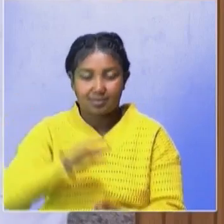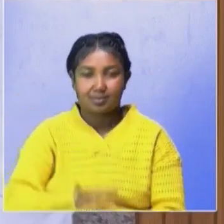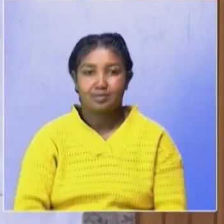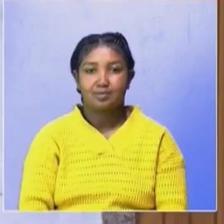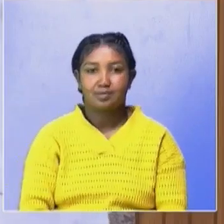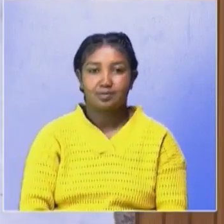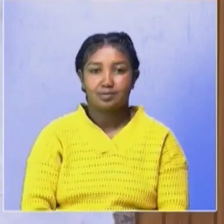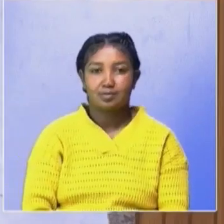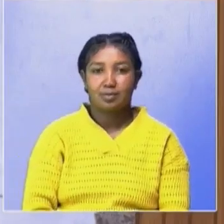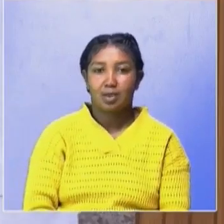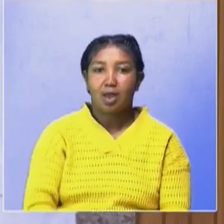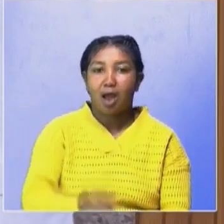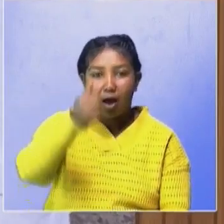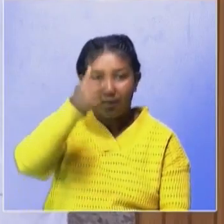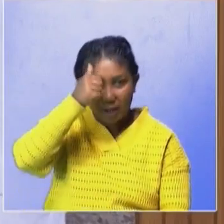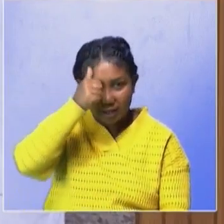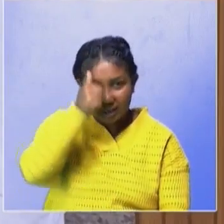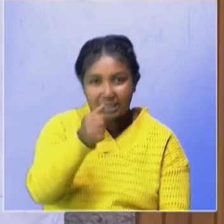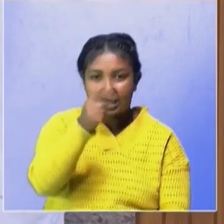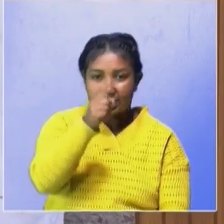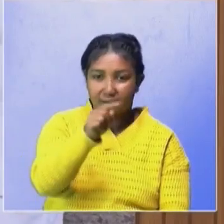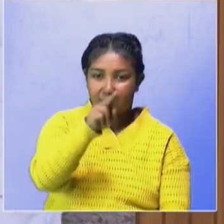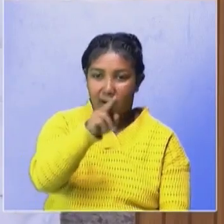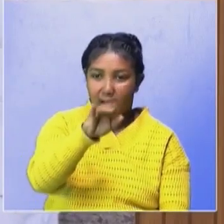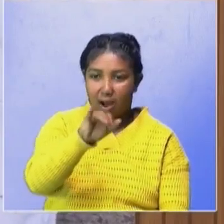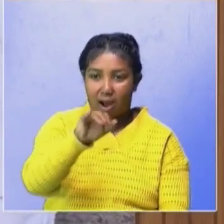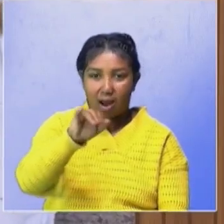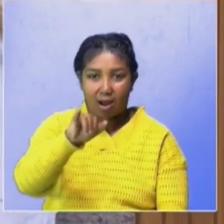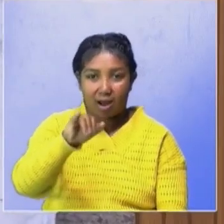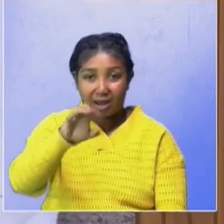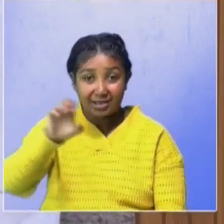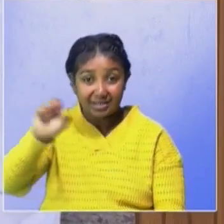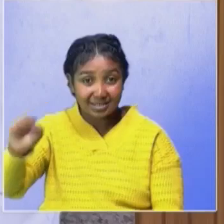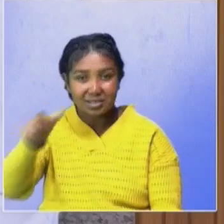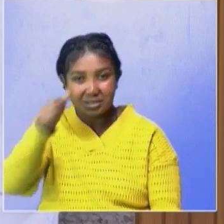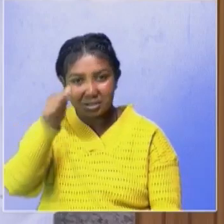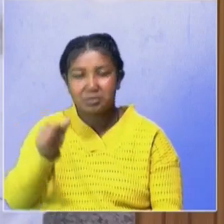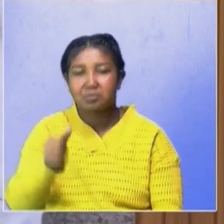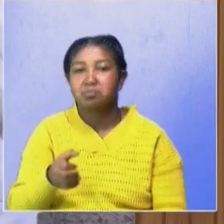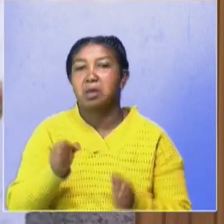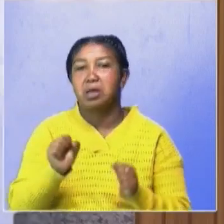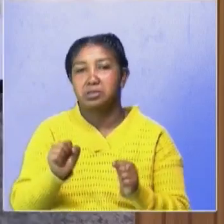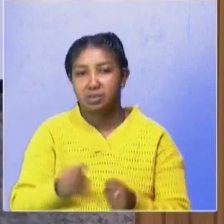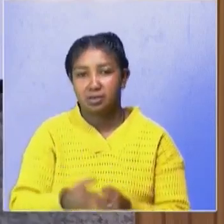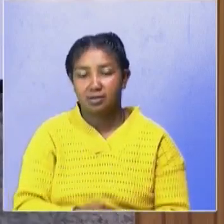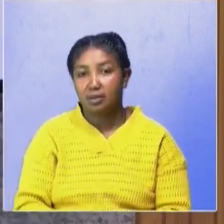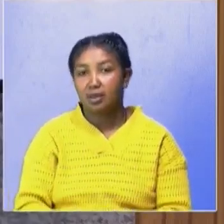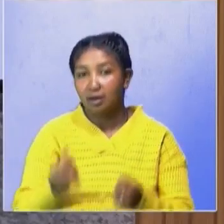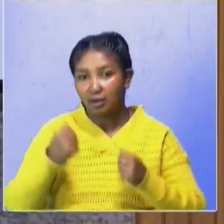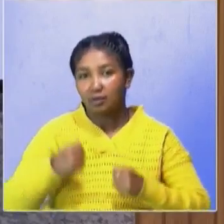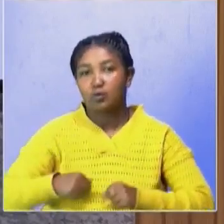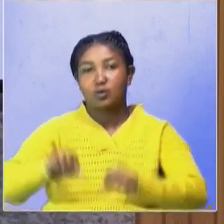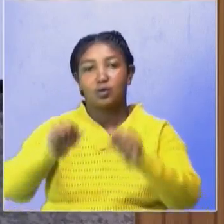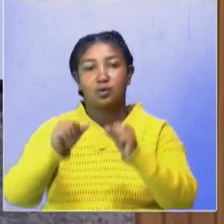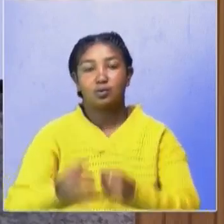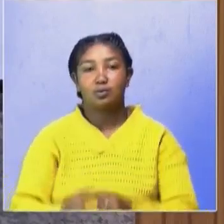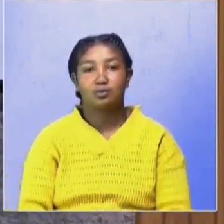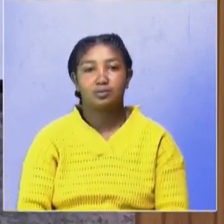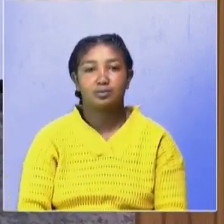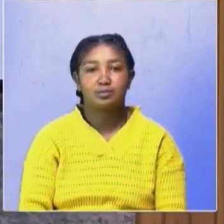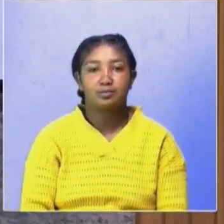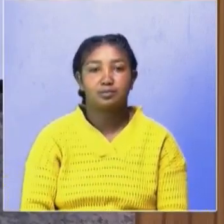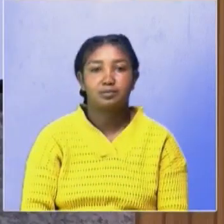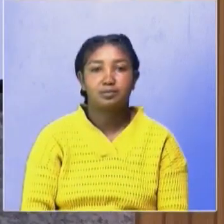I-E-S. Abel tries his best. Bravo, students. Let us continue.